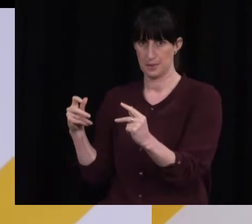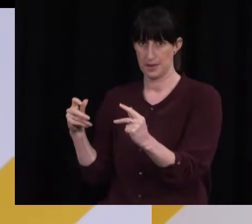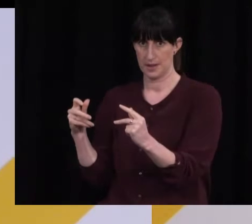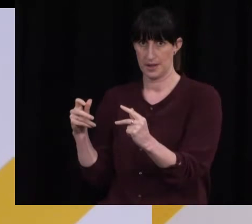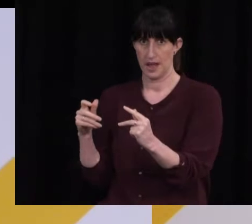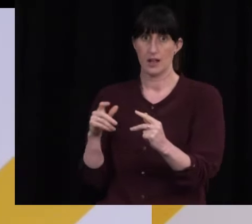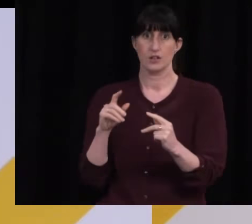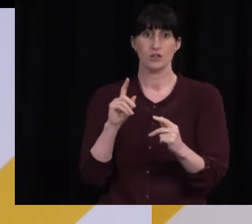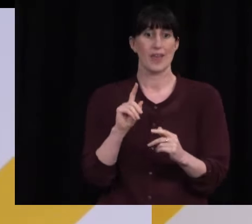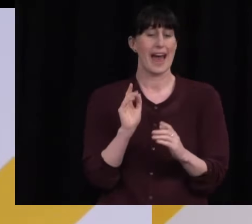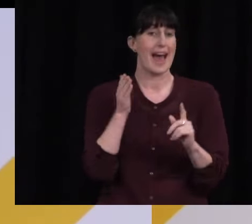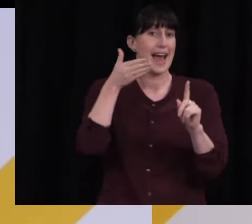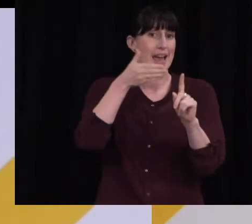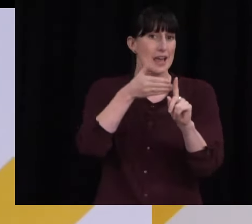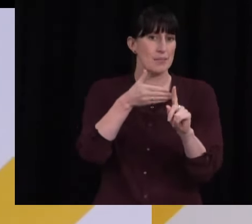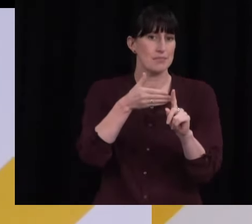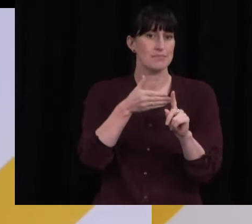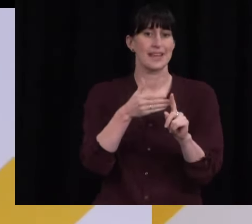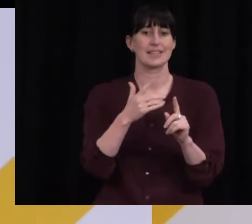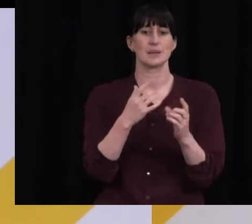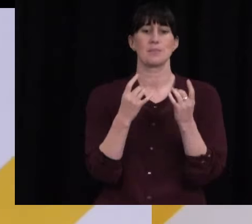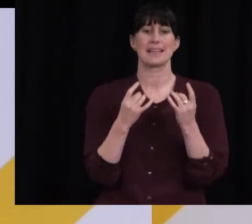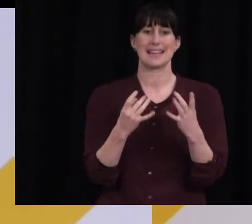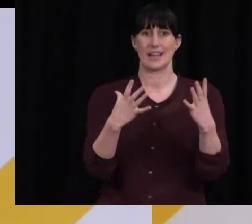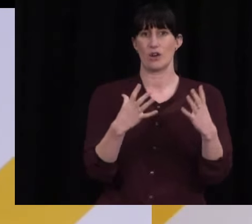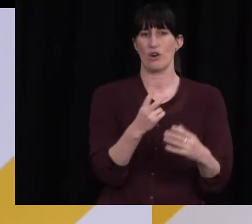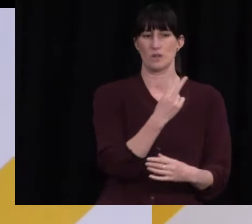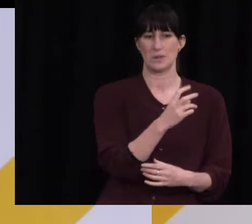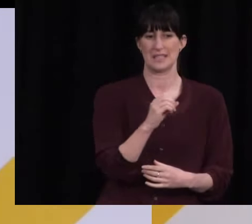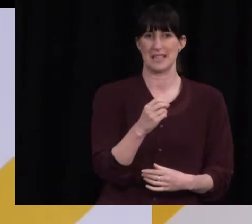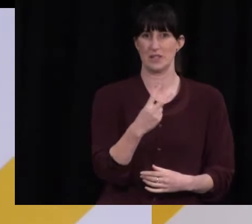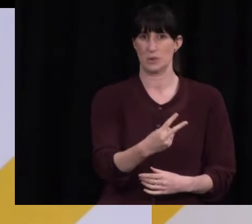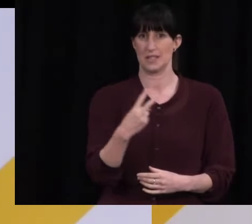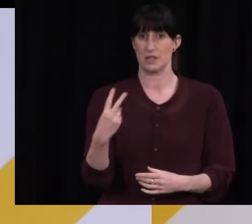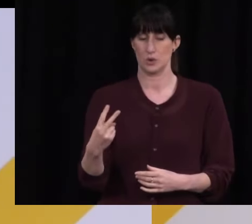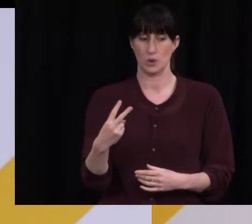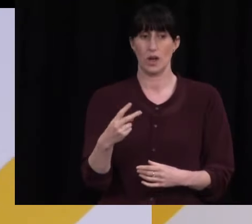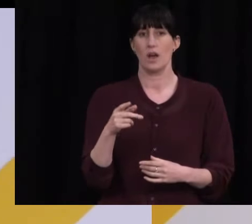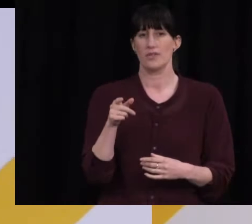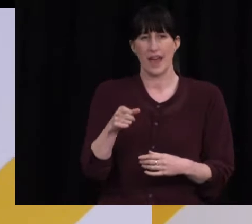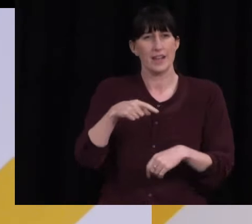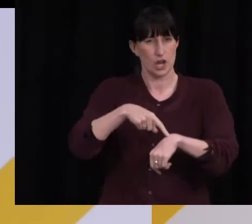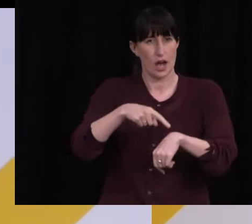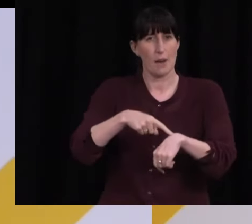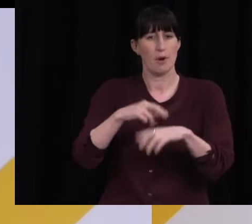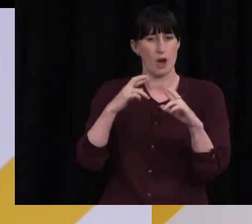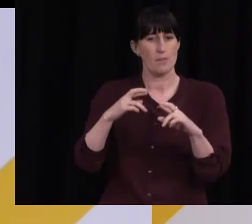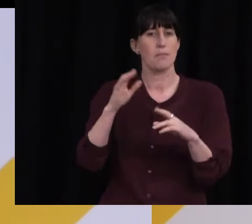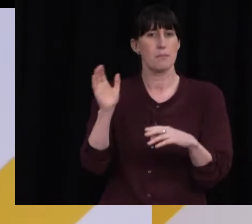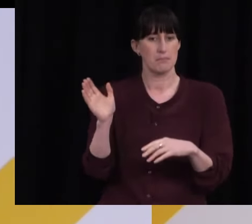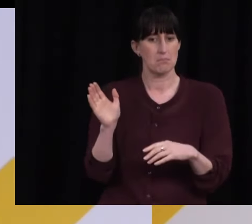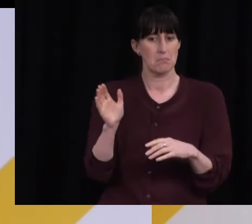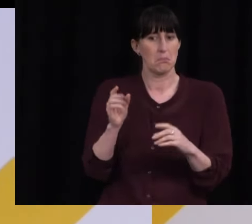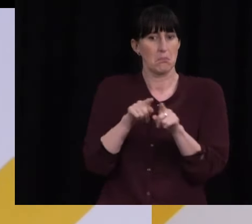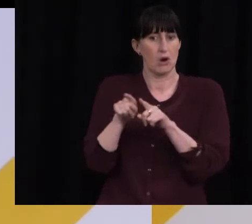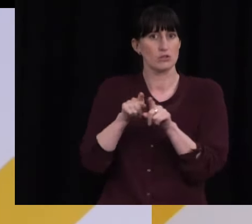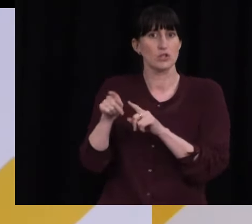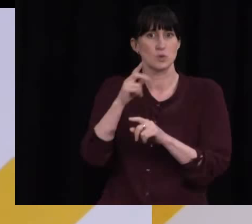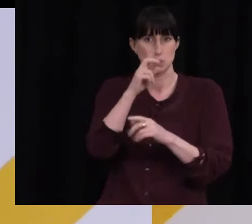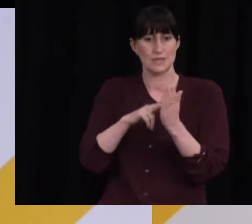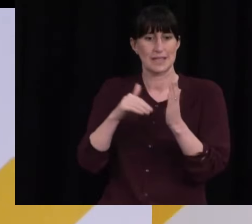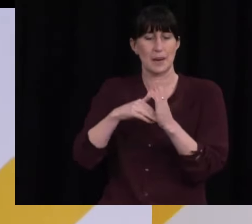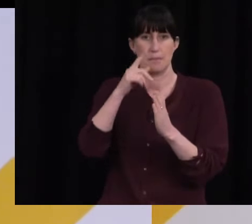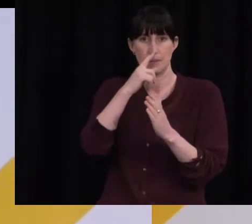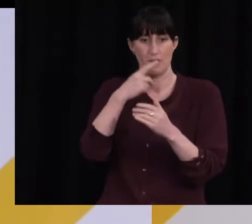in the first quarter of 2022, when more New Zealanders are vaccinated, it will be safer to run self-isolation at home.